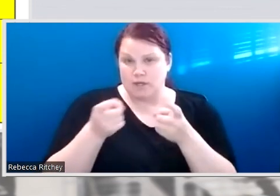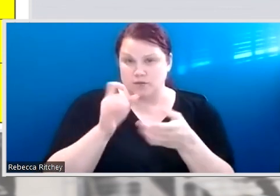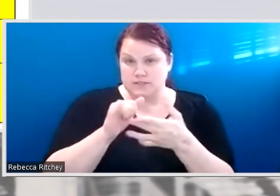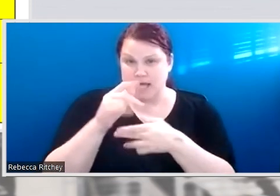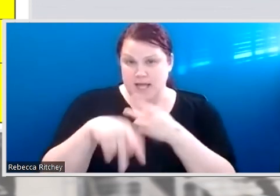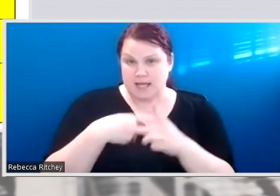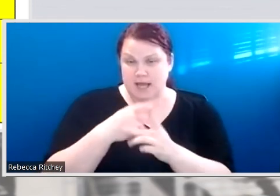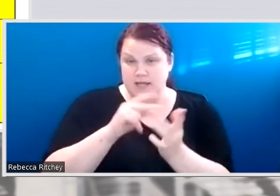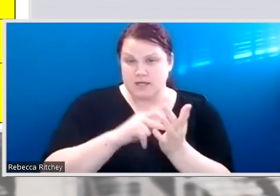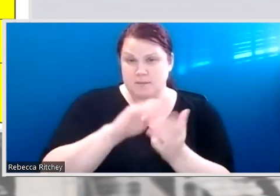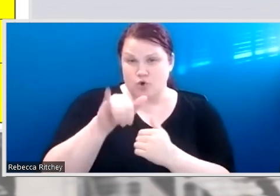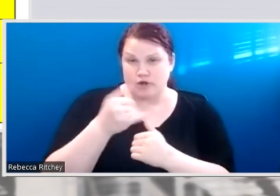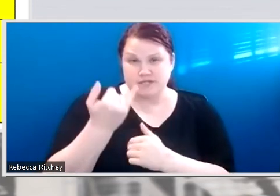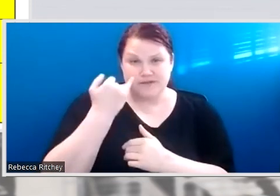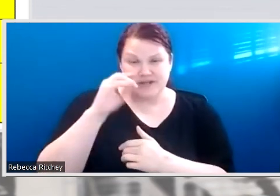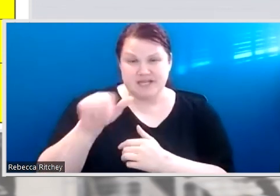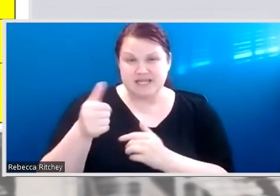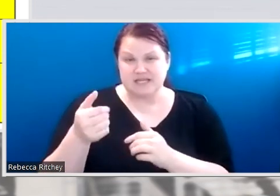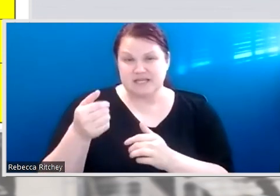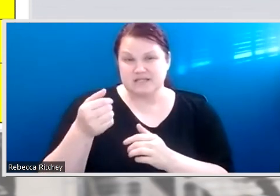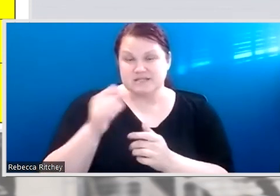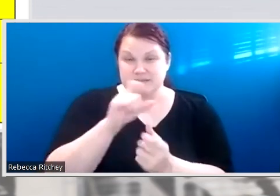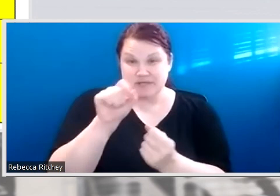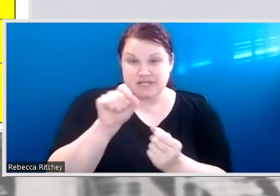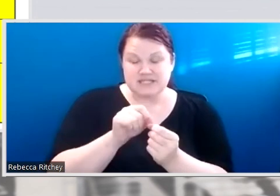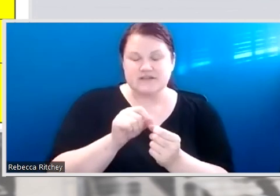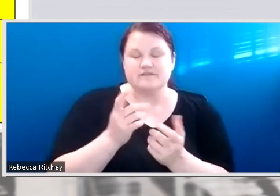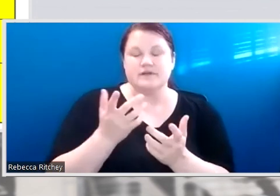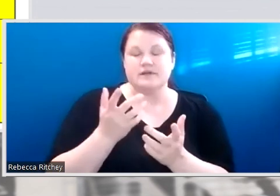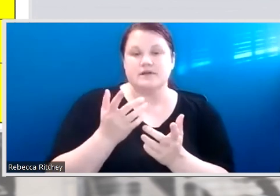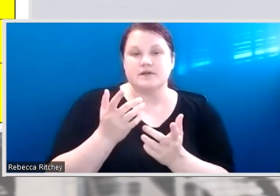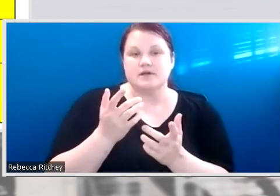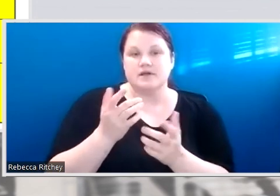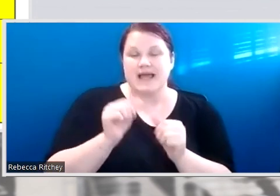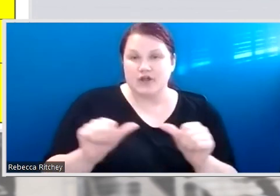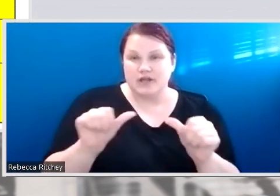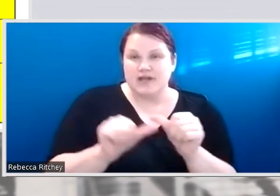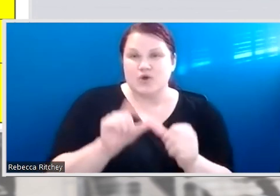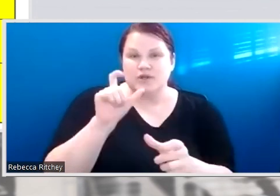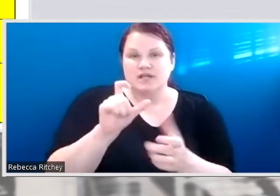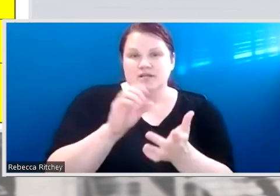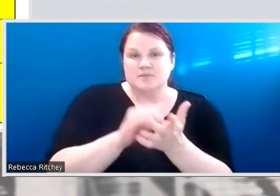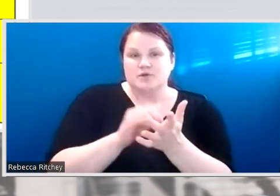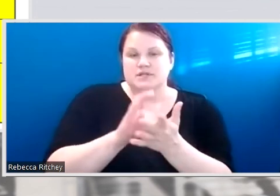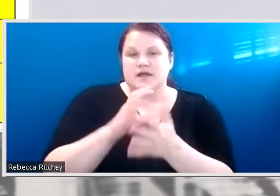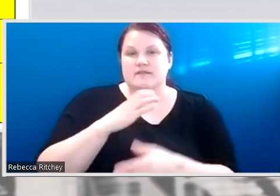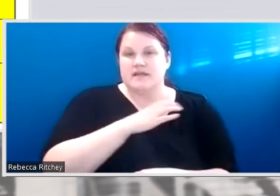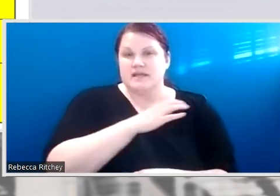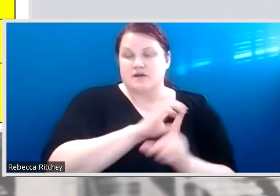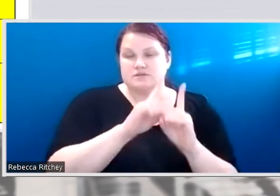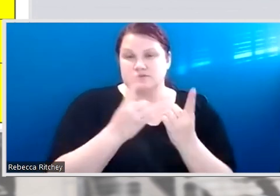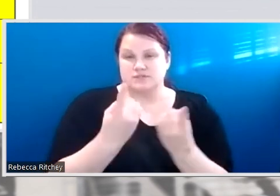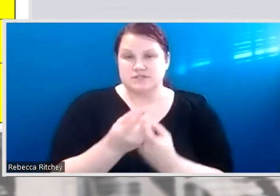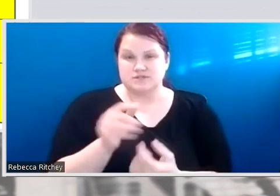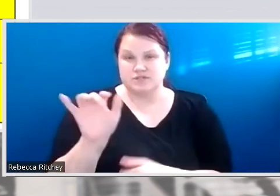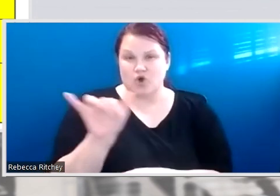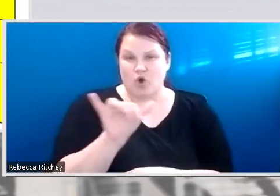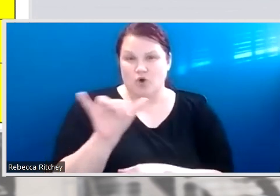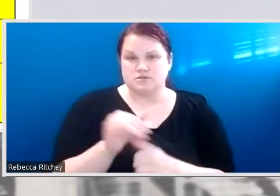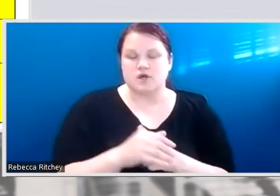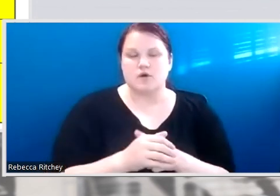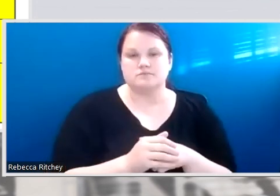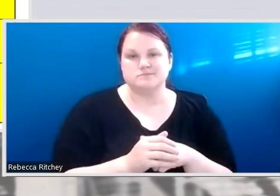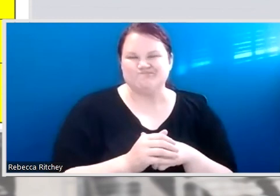if there's any specific geography given to the idea, we'll make sure to note the council district in that as well. What we end up doing